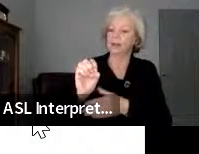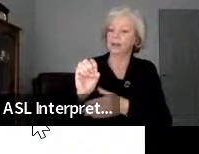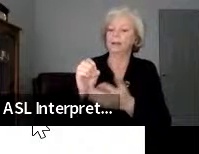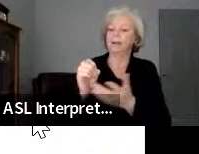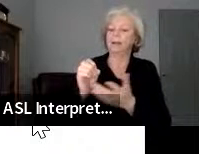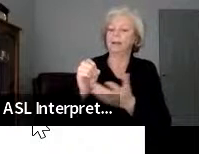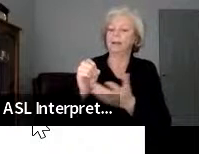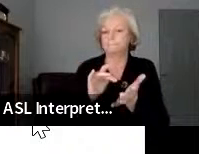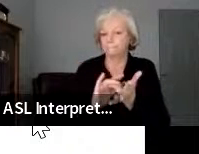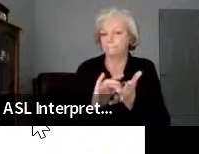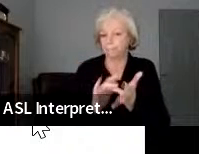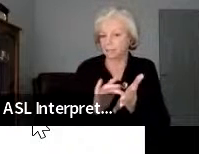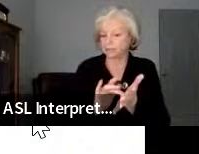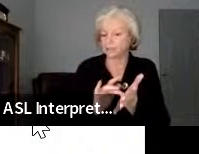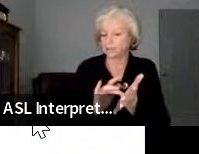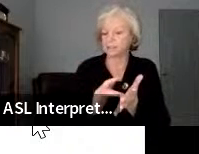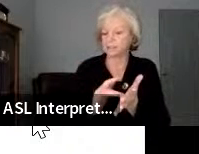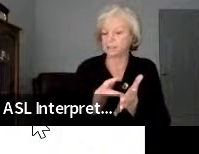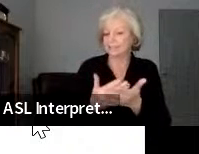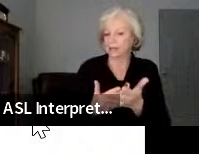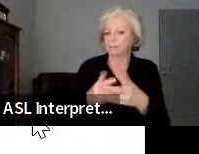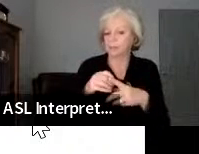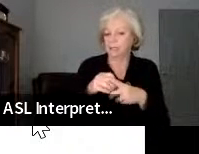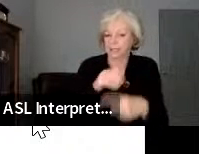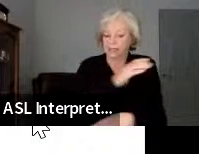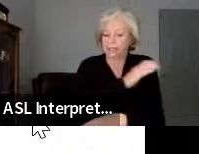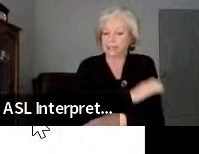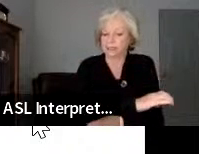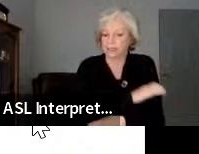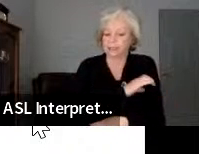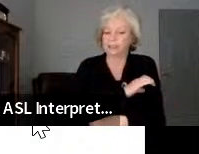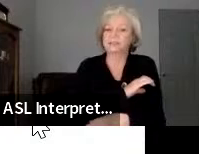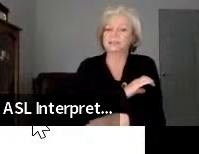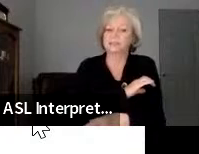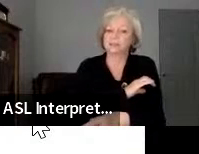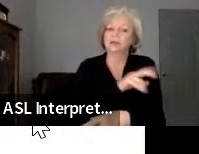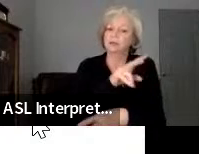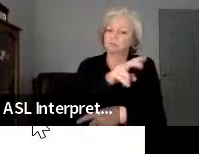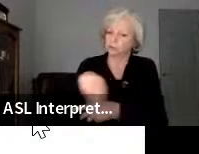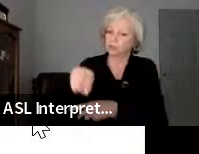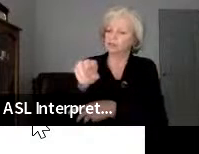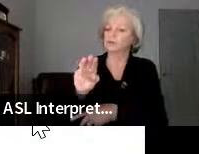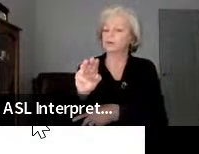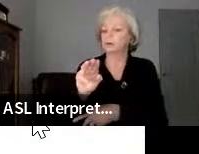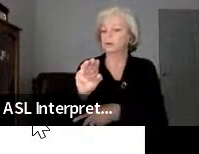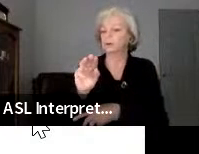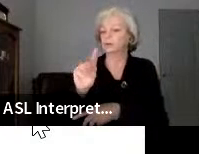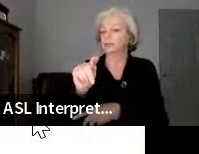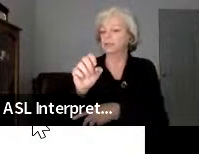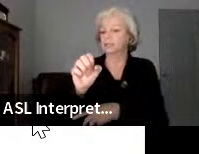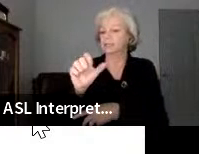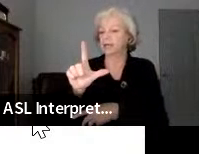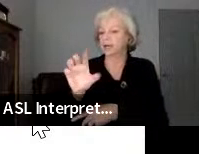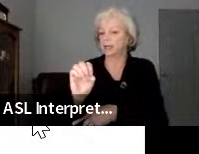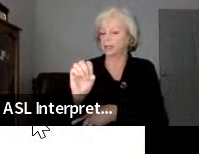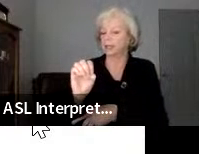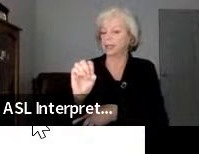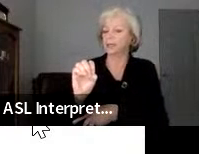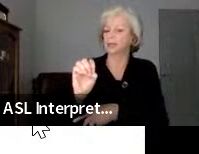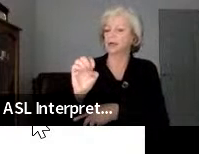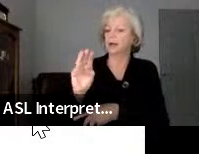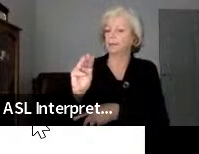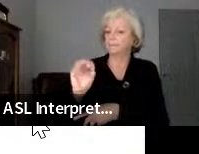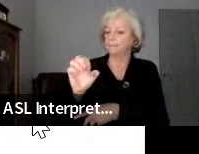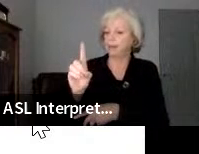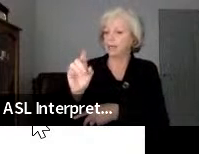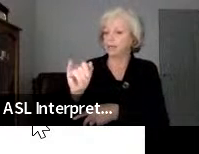of you in clinics also moved to telemedicine. And they can give guidance that way and